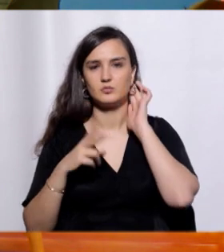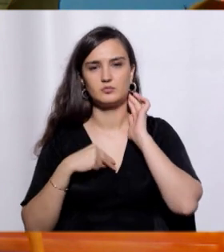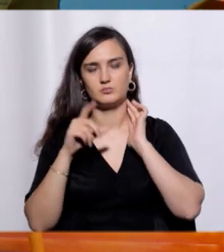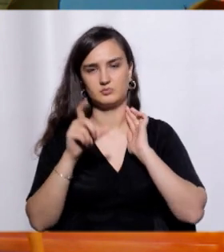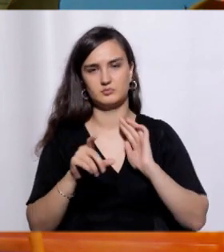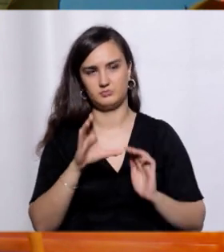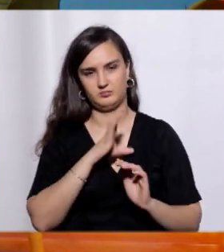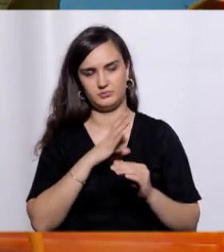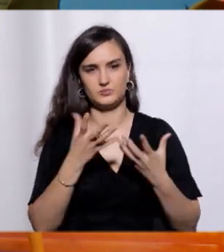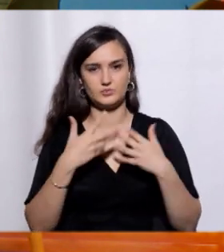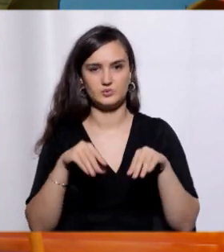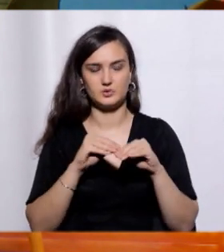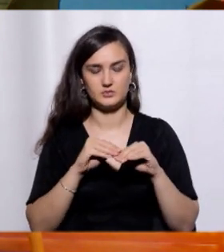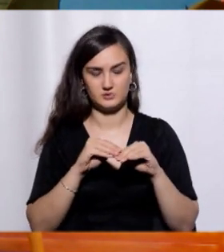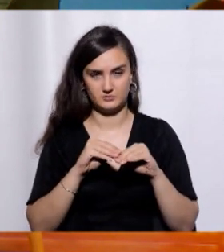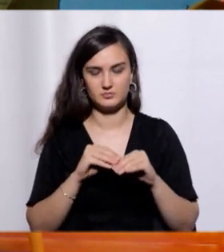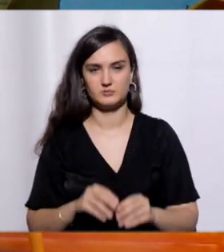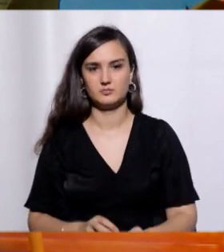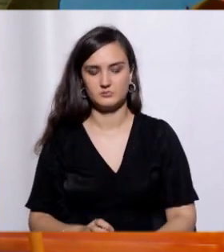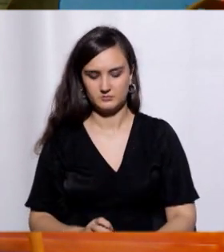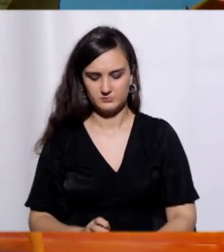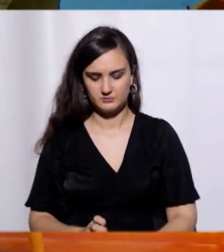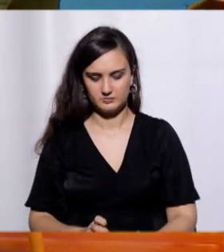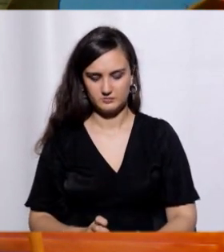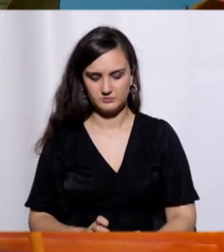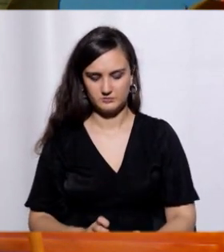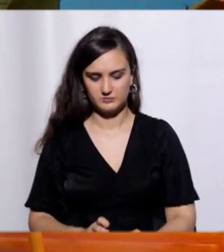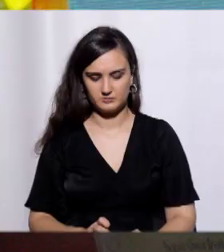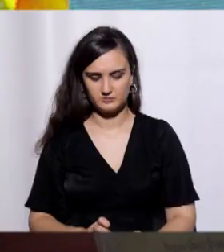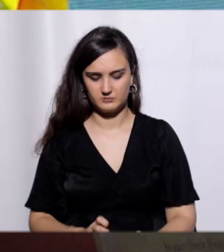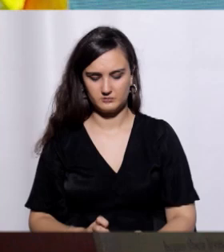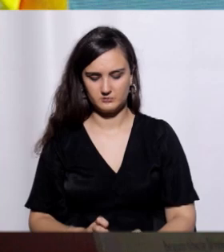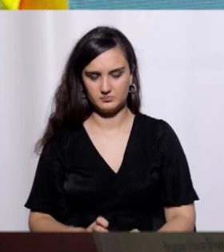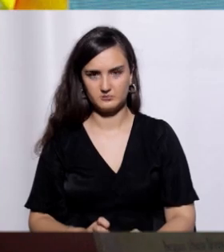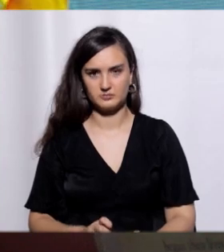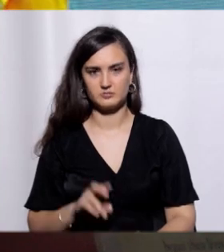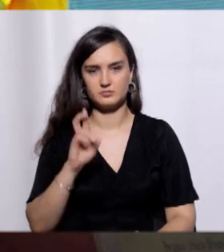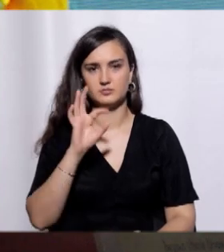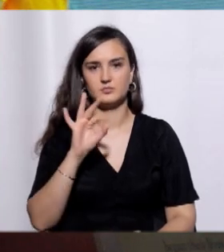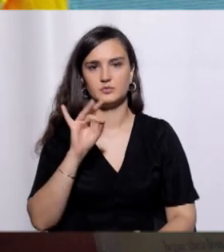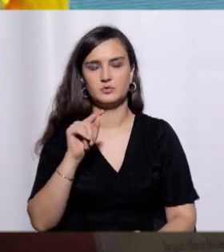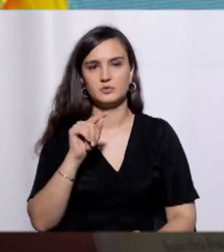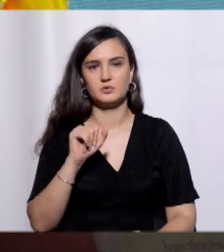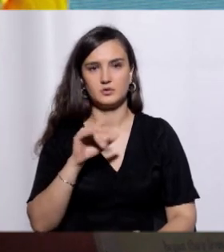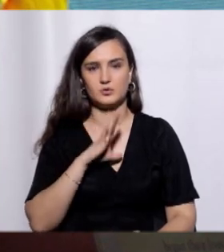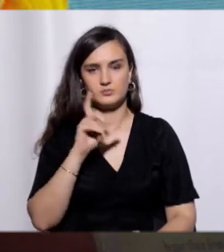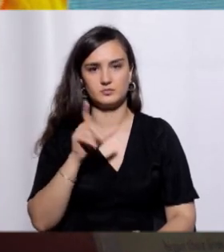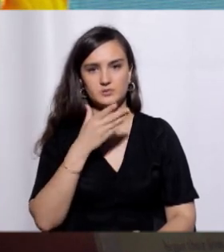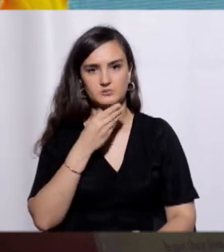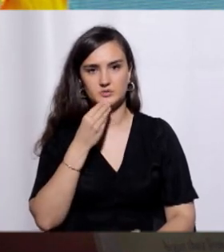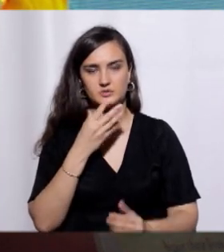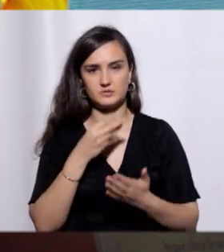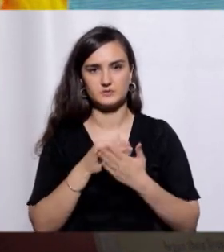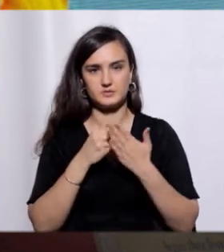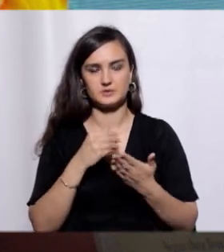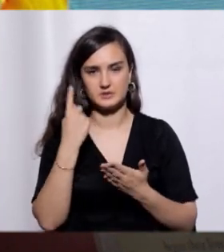a wealthy family living overseas. And according to Rochester, Bertha was famous for her beauty. So she was known for